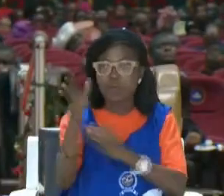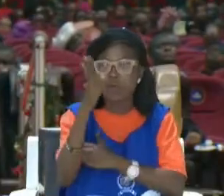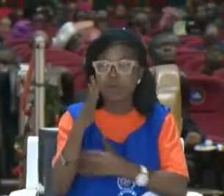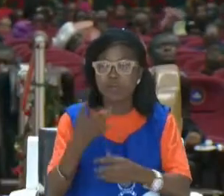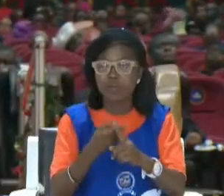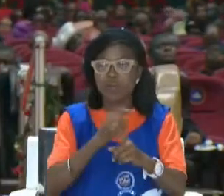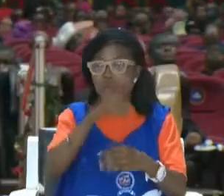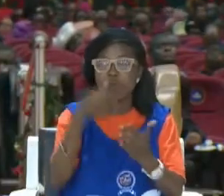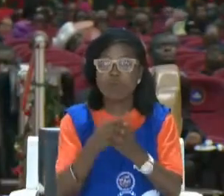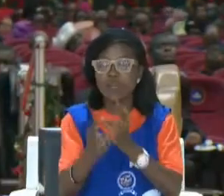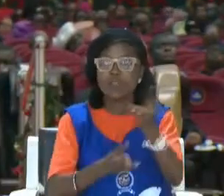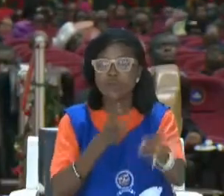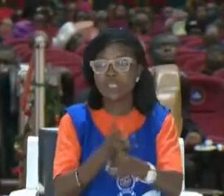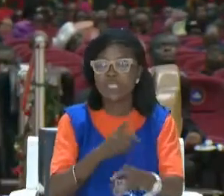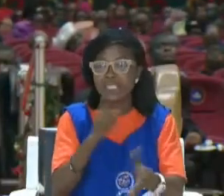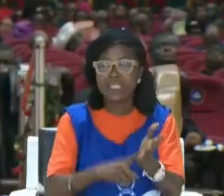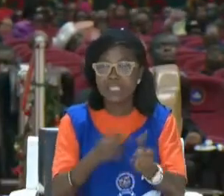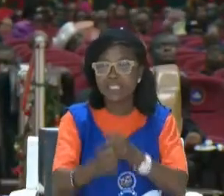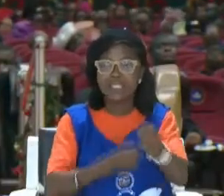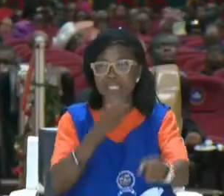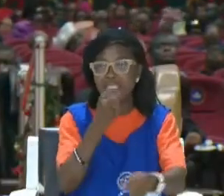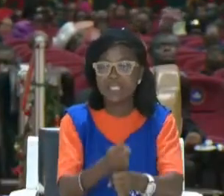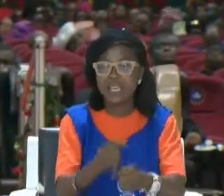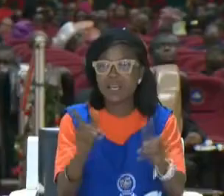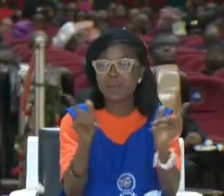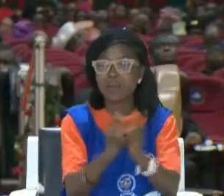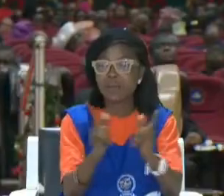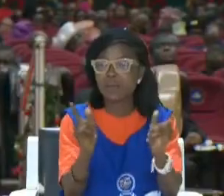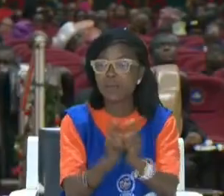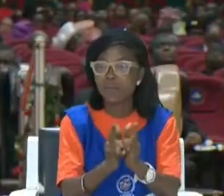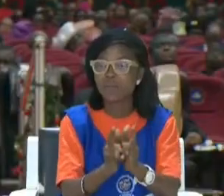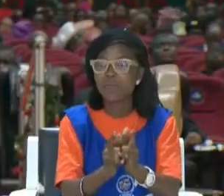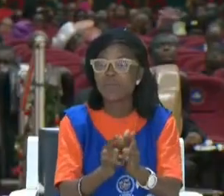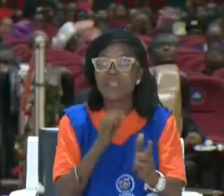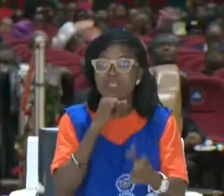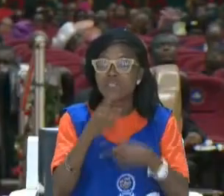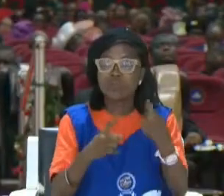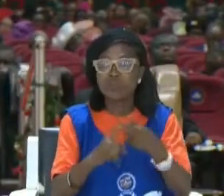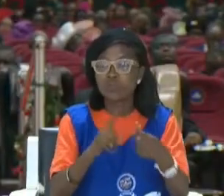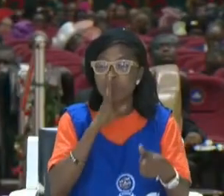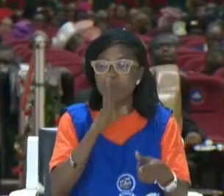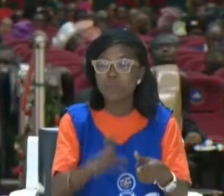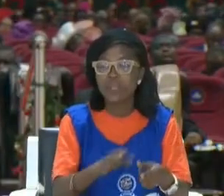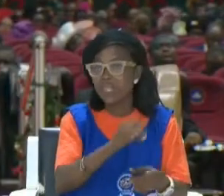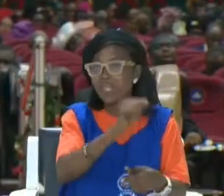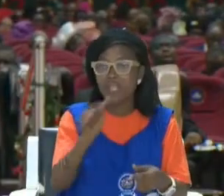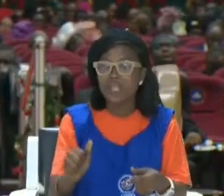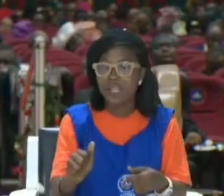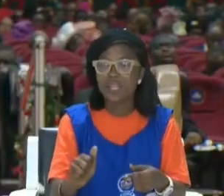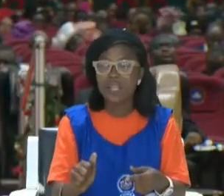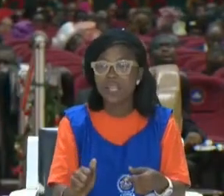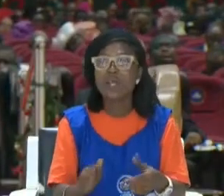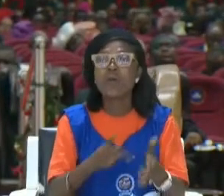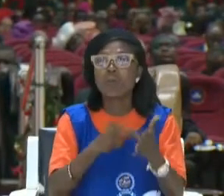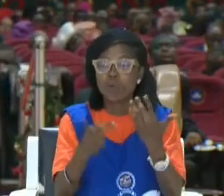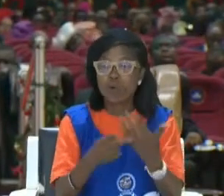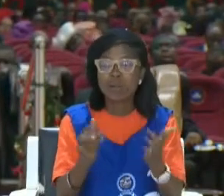This year's Congress is going to be a Congress the kind we have never seen